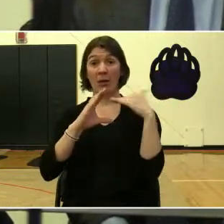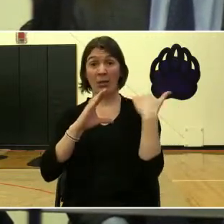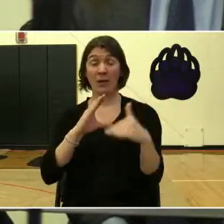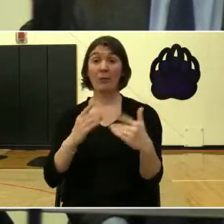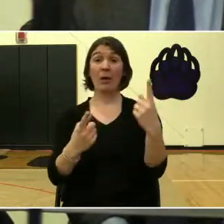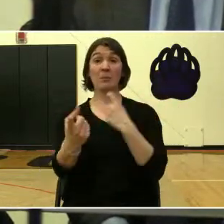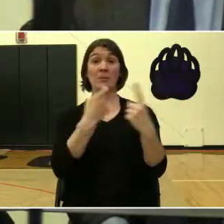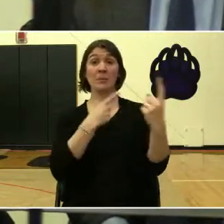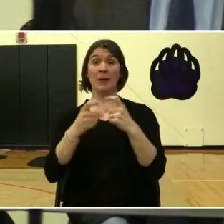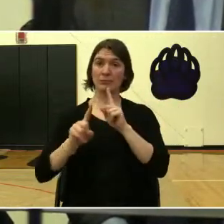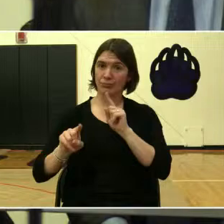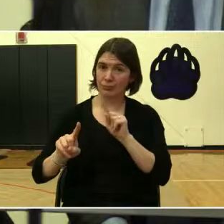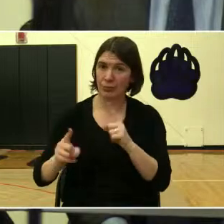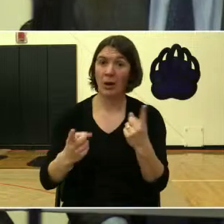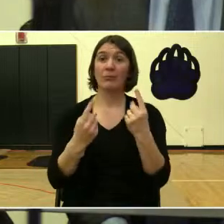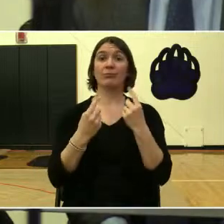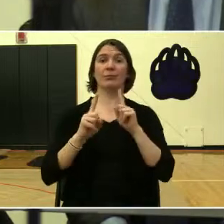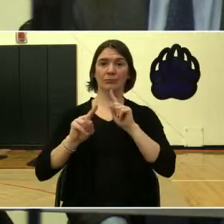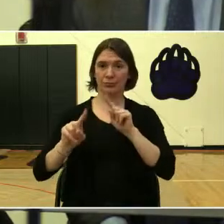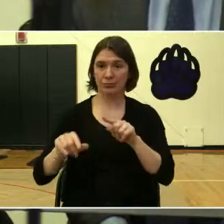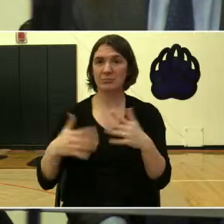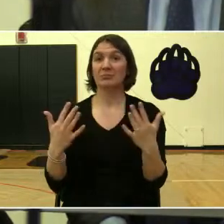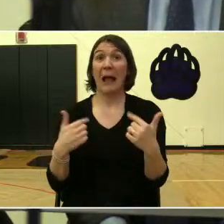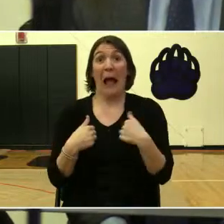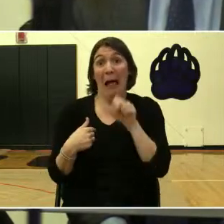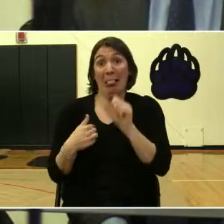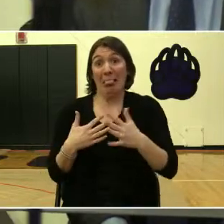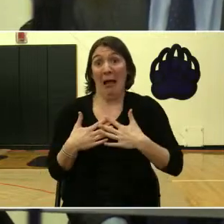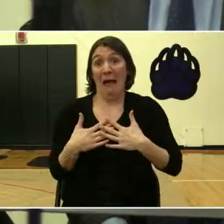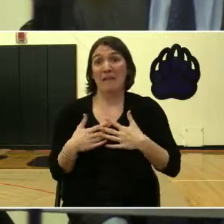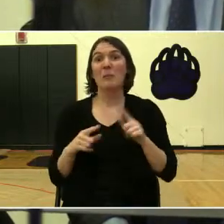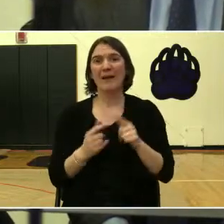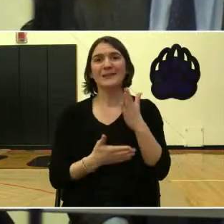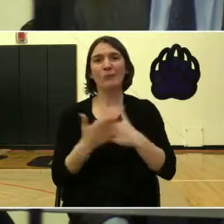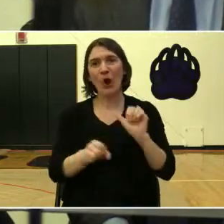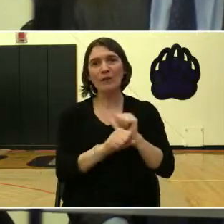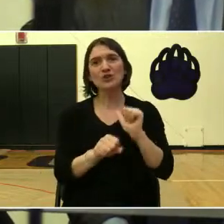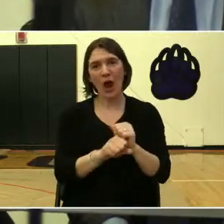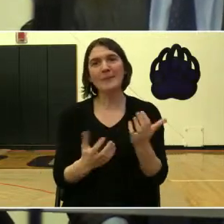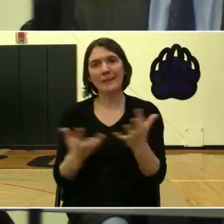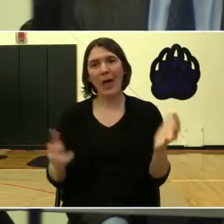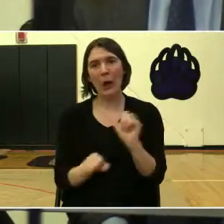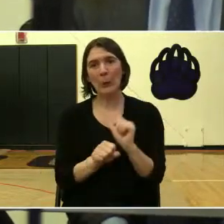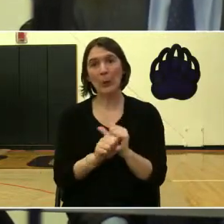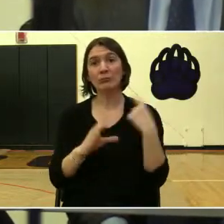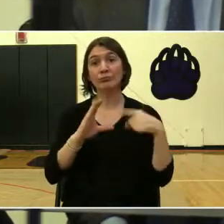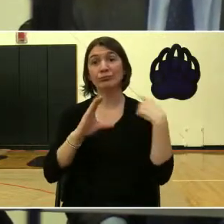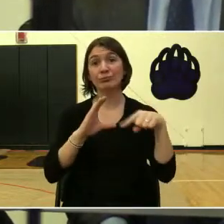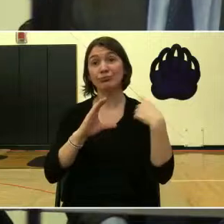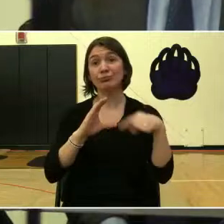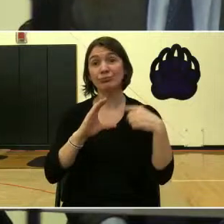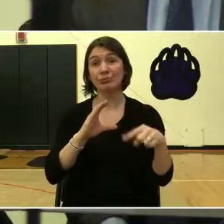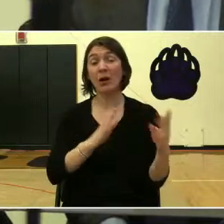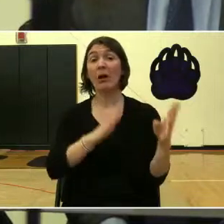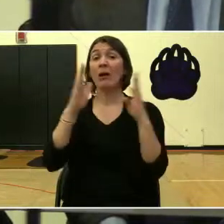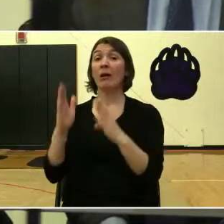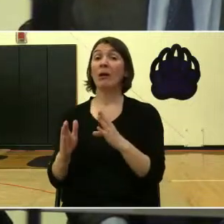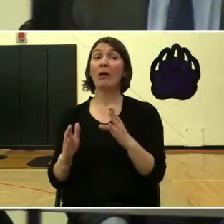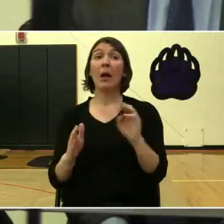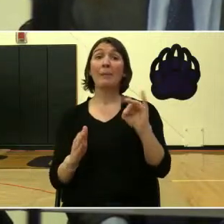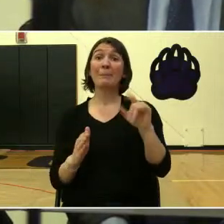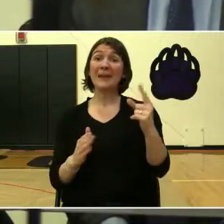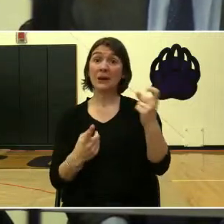questions from uh members of the public which is something I love to do but like it is part of the job uh and then it's uh answering media